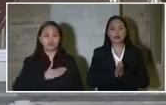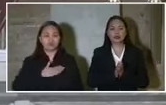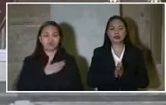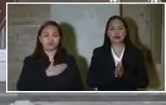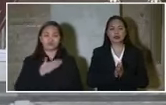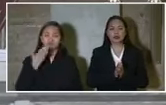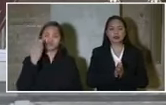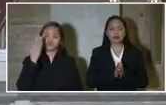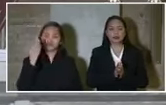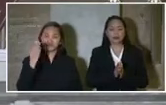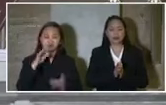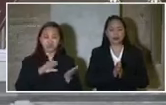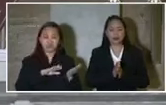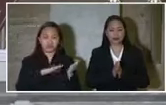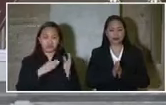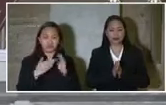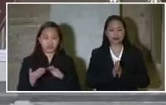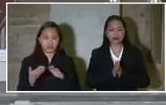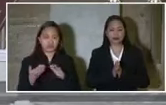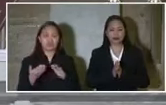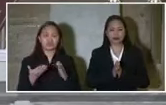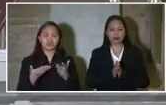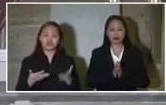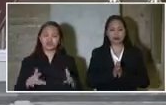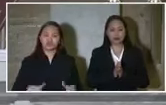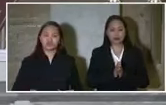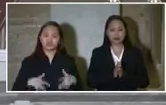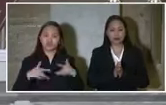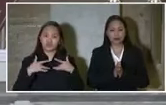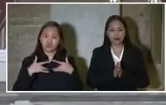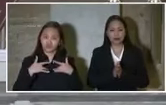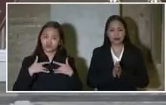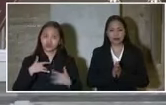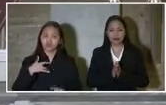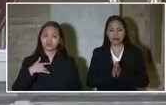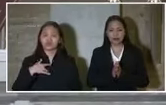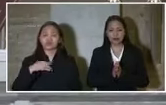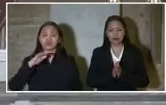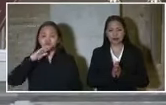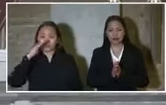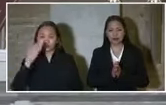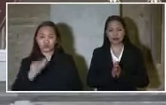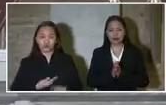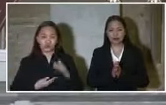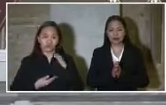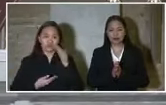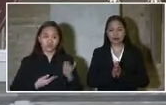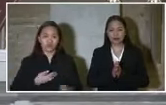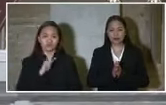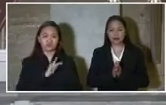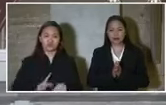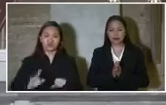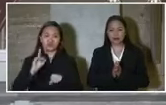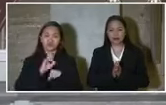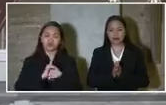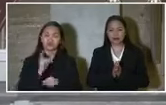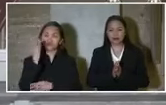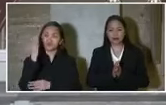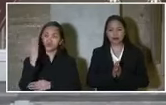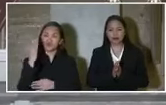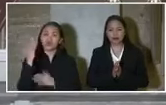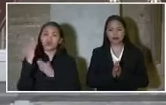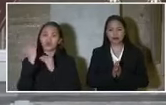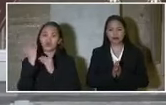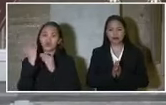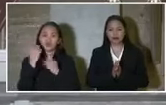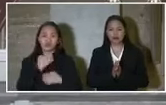you at their passing from this life, give kind admittance to your kingdom. There we hope to